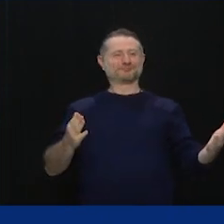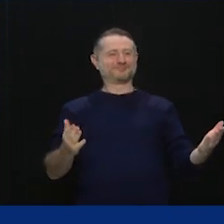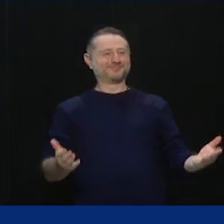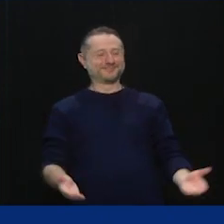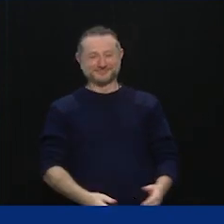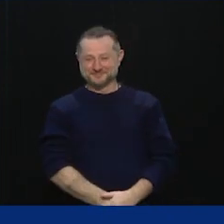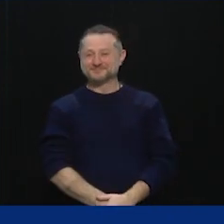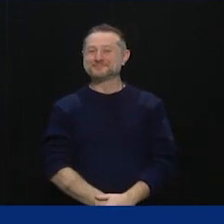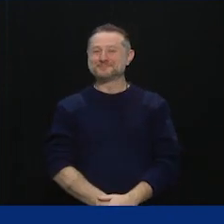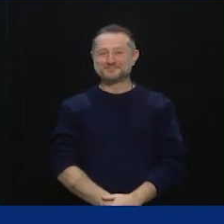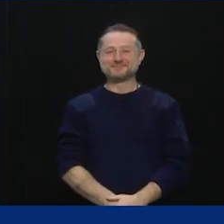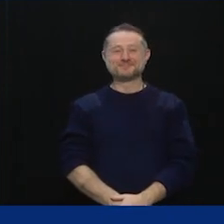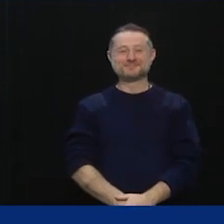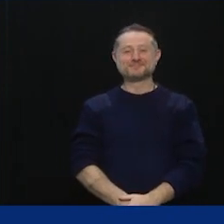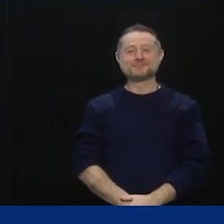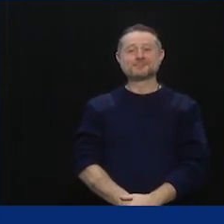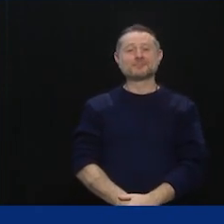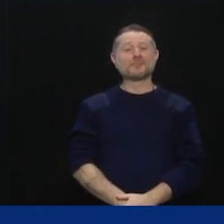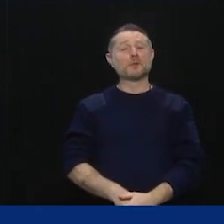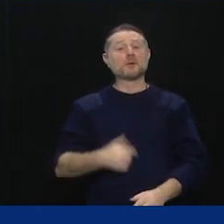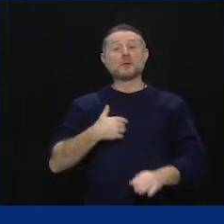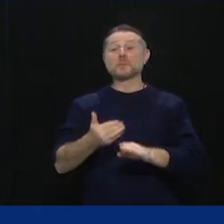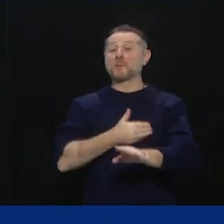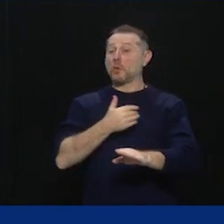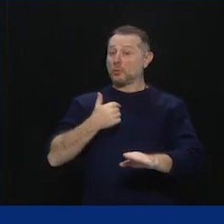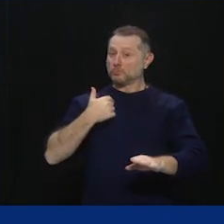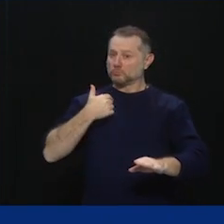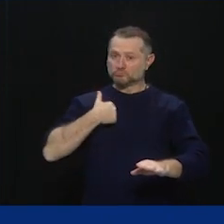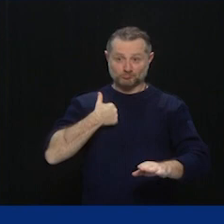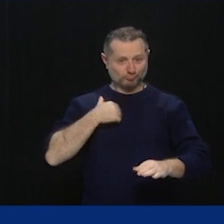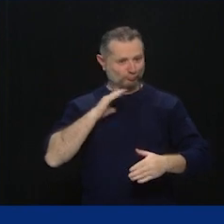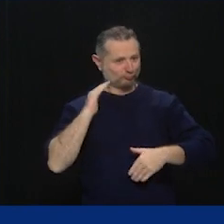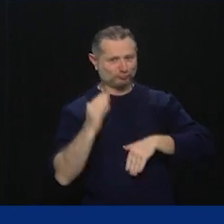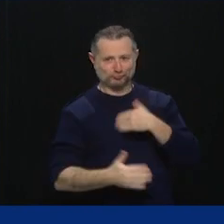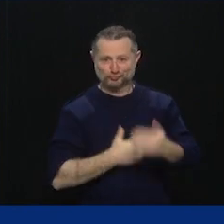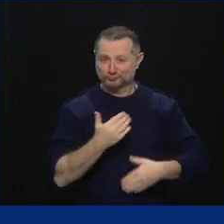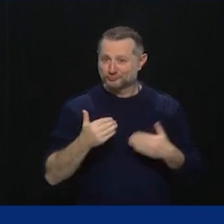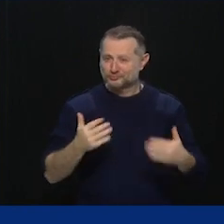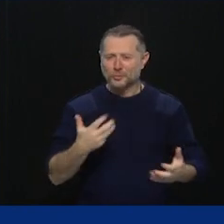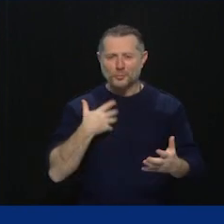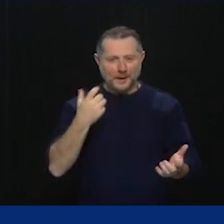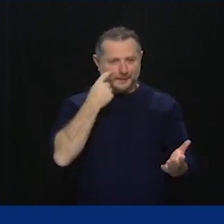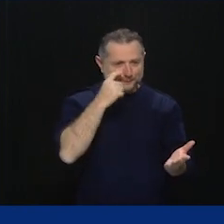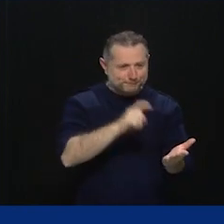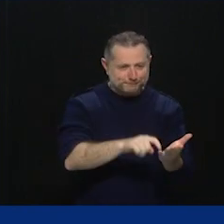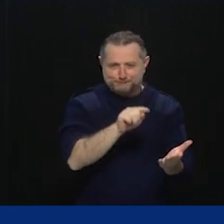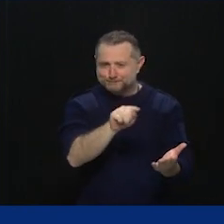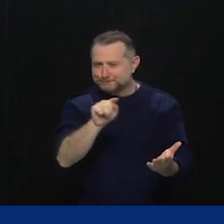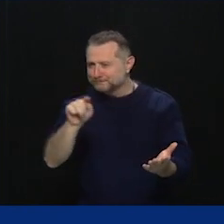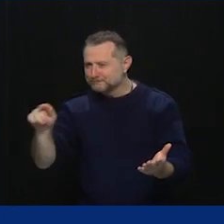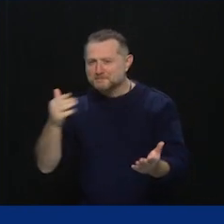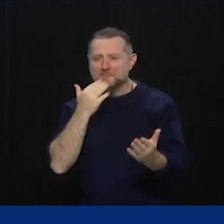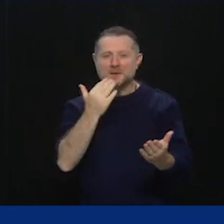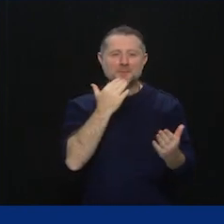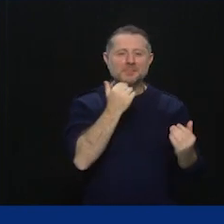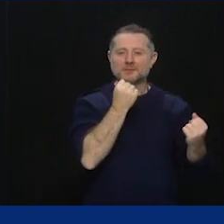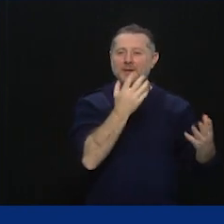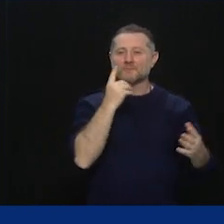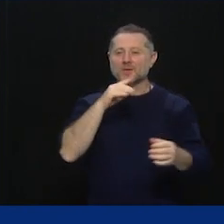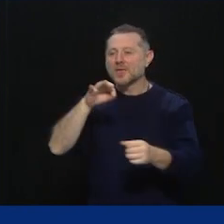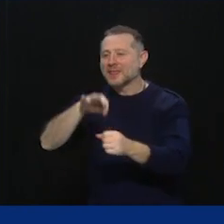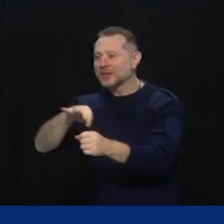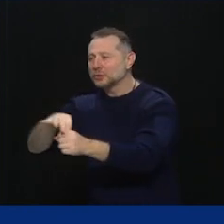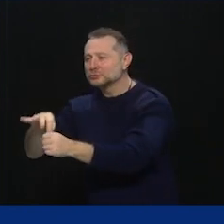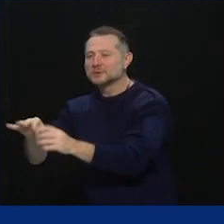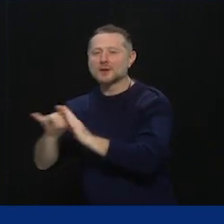Before we really hop into it, I wanted to recognize and thank a number of our elected officials and other dignitaries that are here. I'd like to start